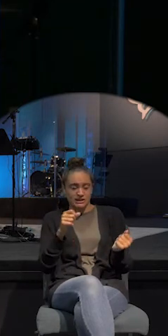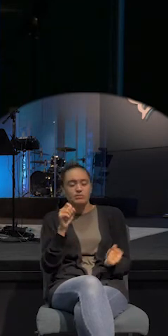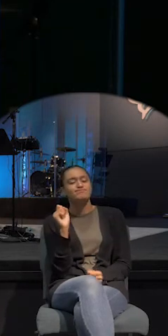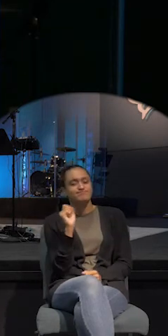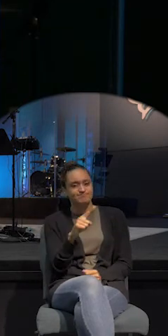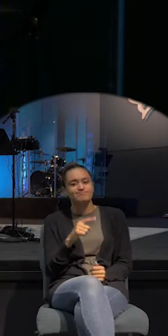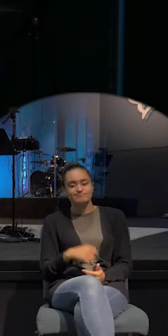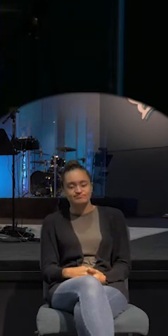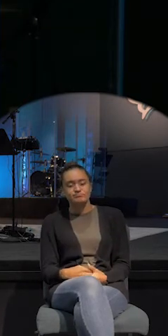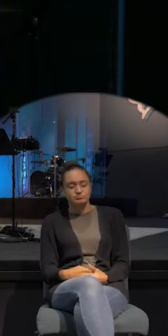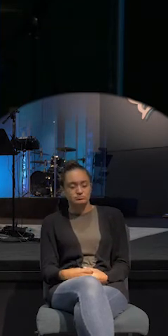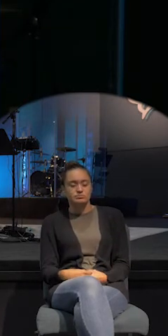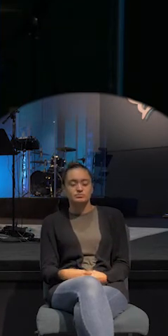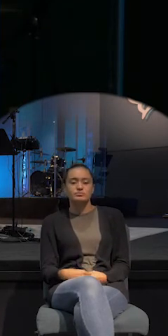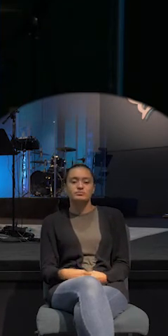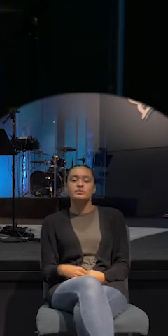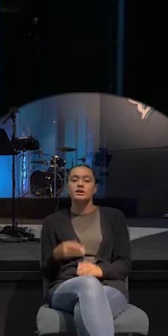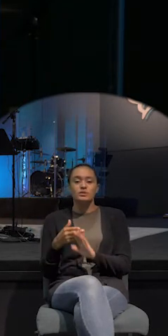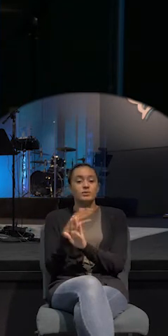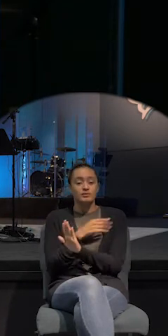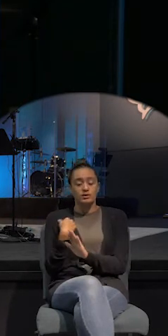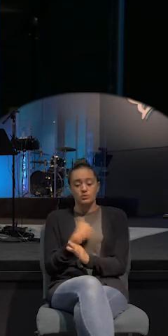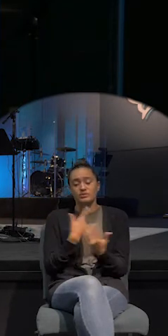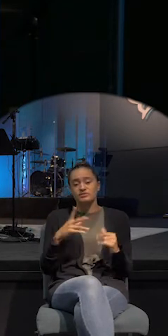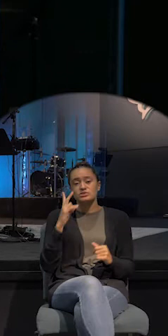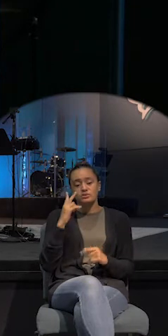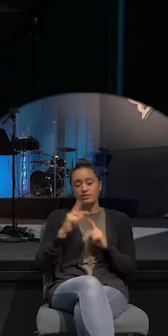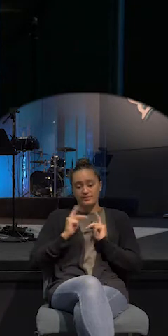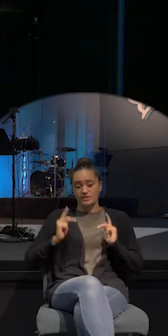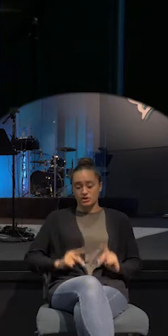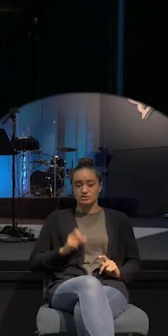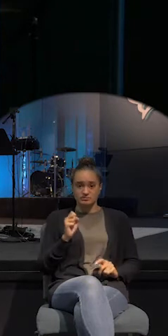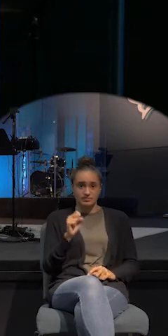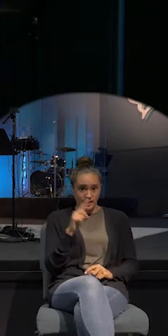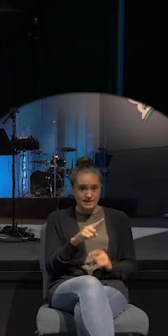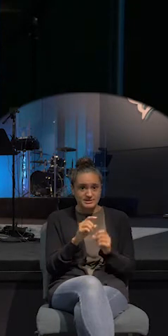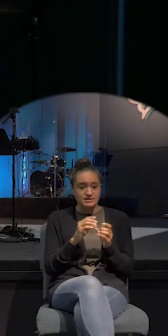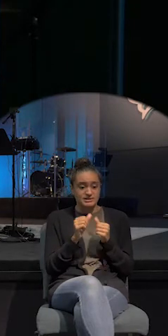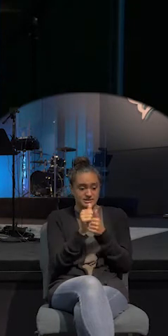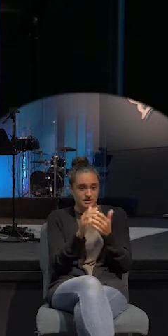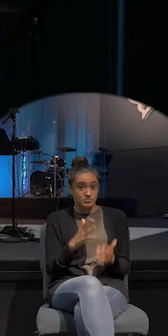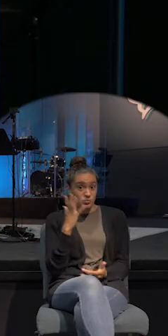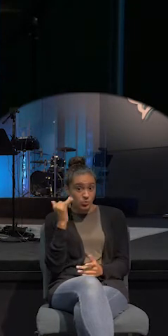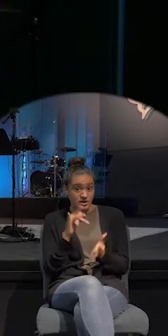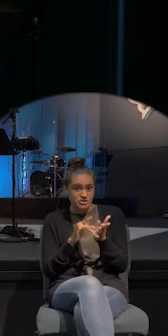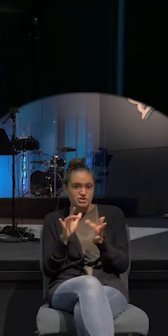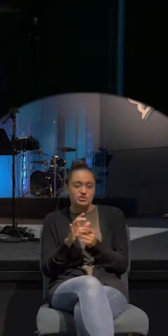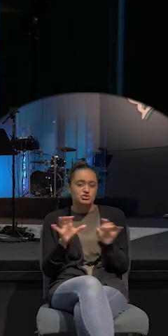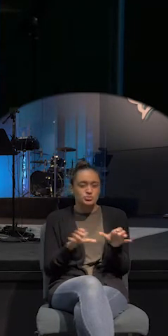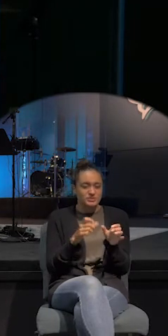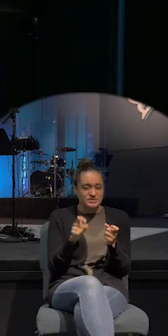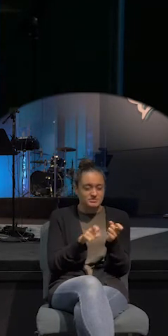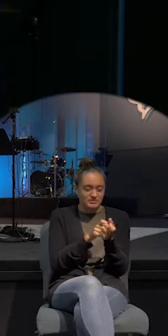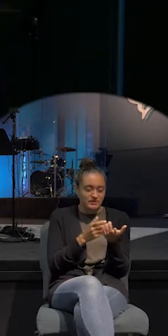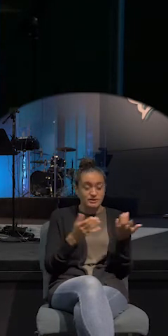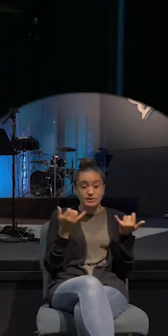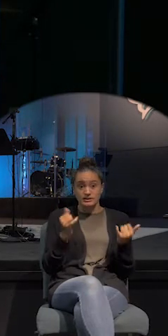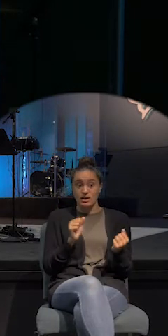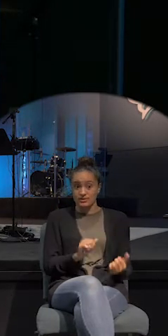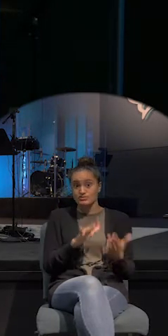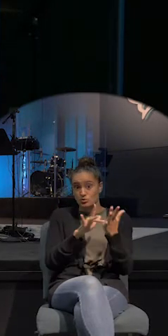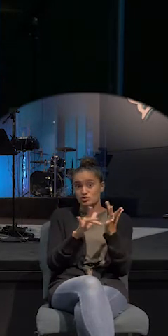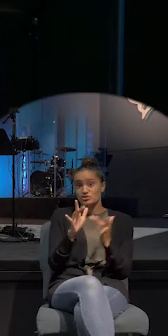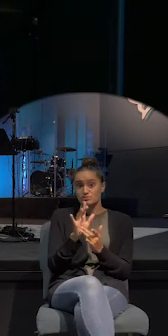question. Now, earlier we saw how the Pharisees had asked the disciples about why Jesus was doing something, but now they approach